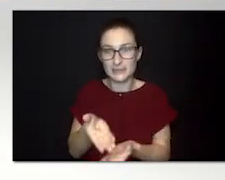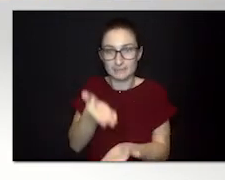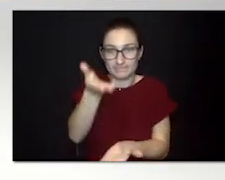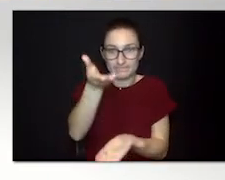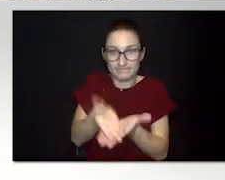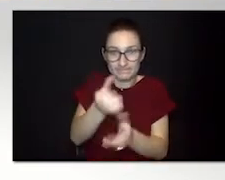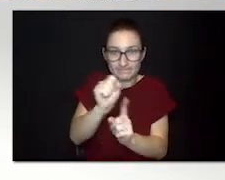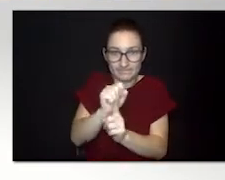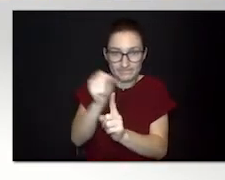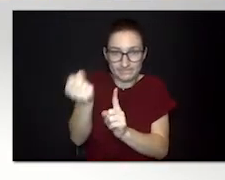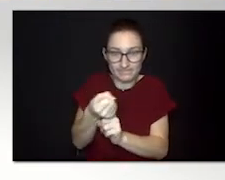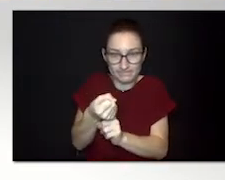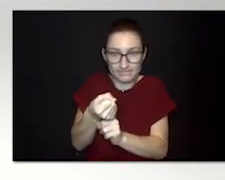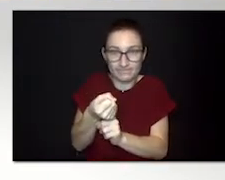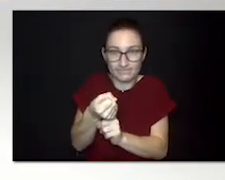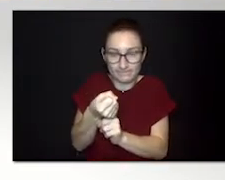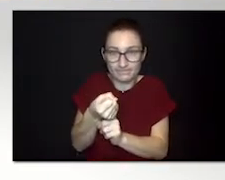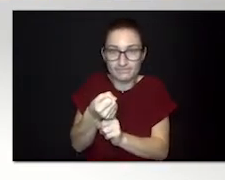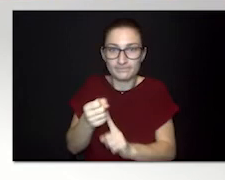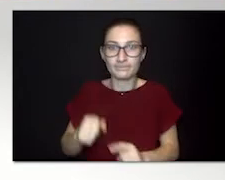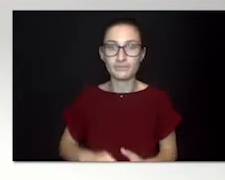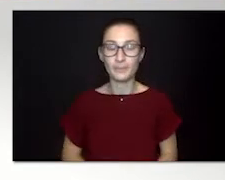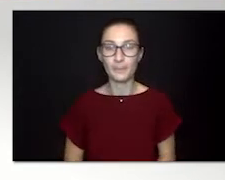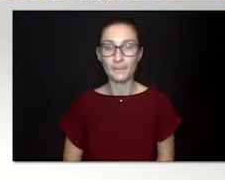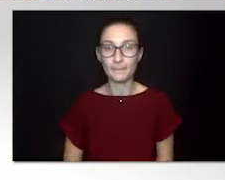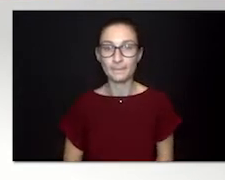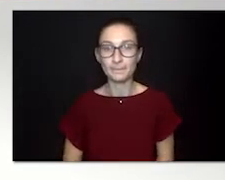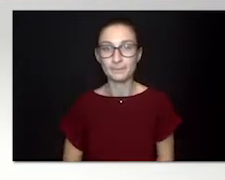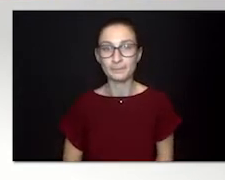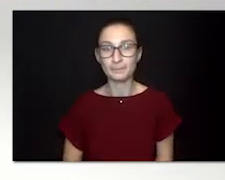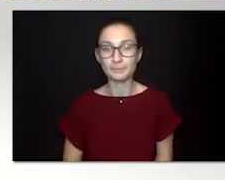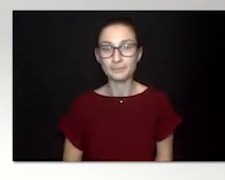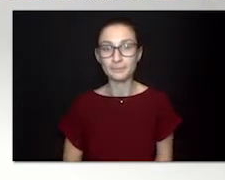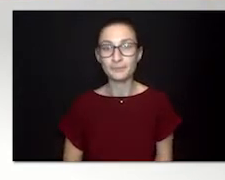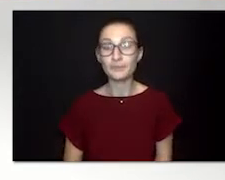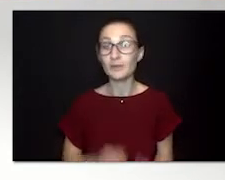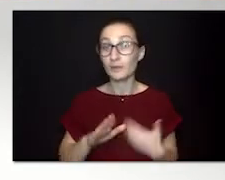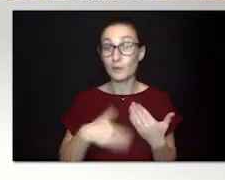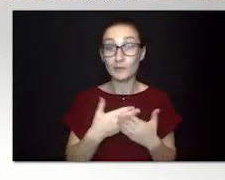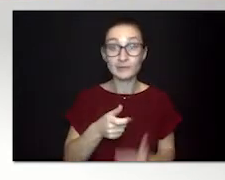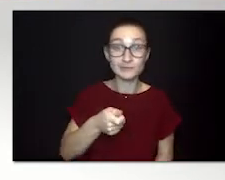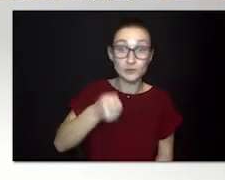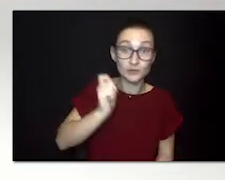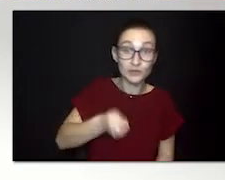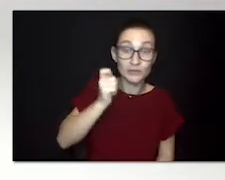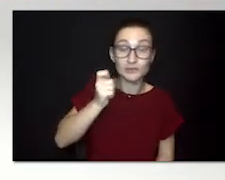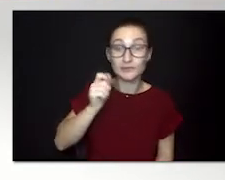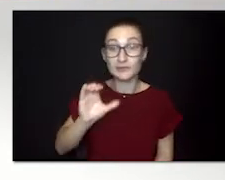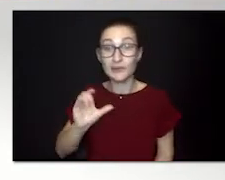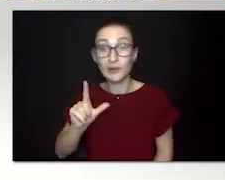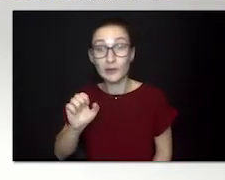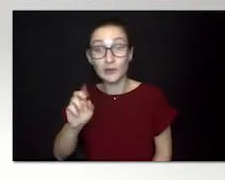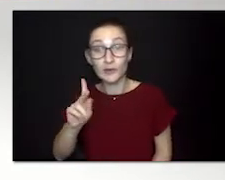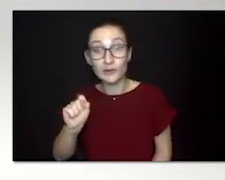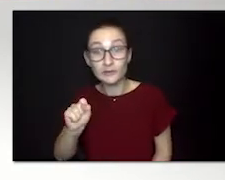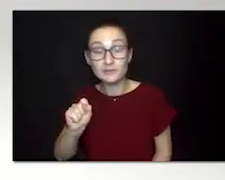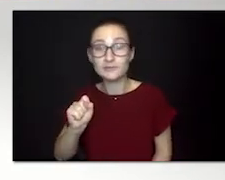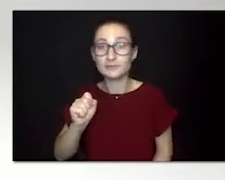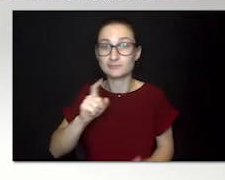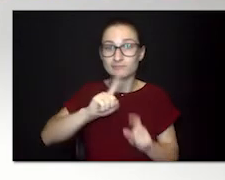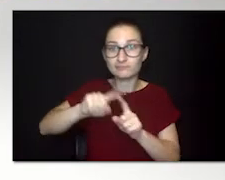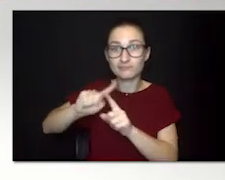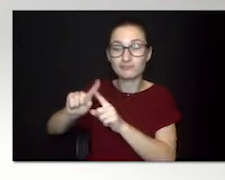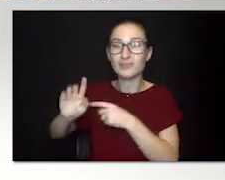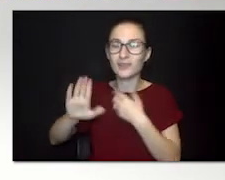very factually specific situation. I will tell you, the courts and the judges and the clerks, they're all wonderful. They are